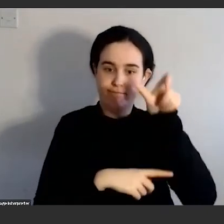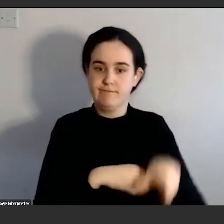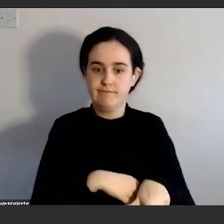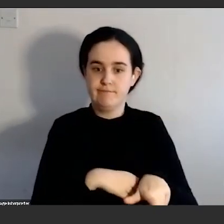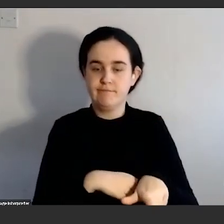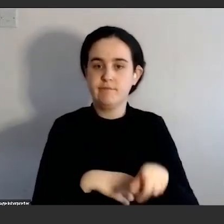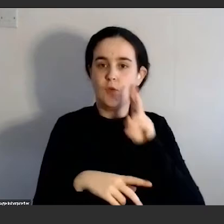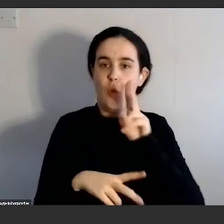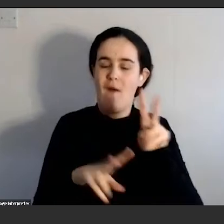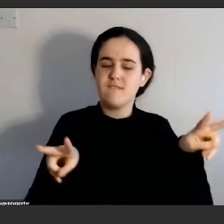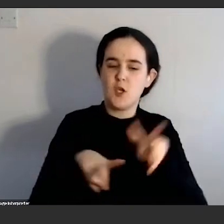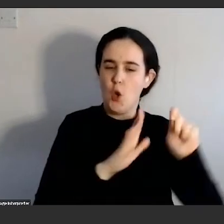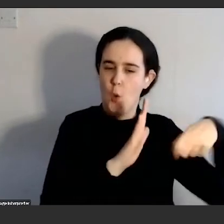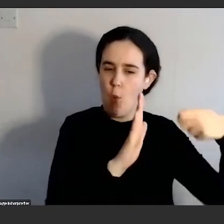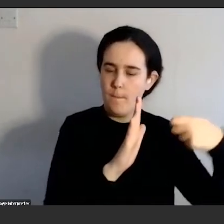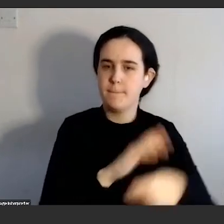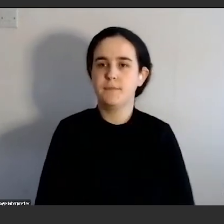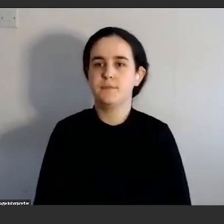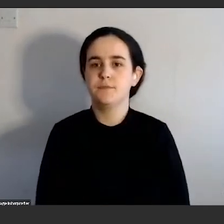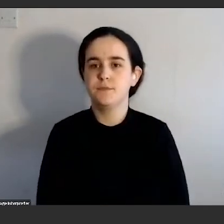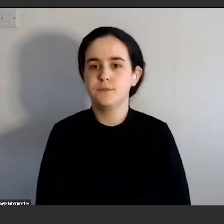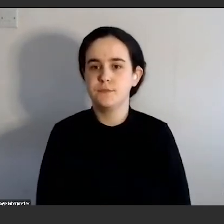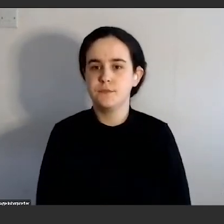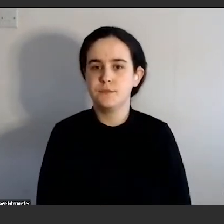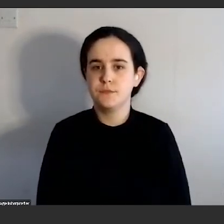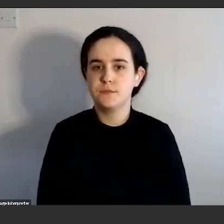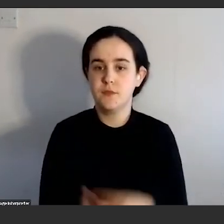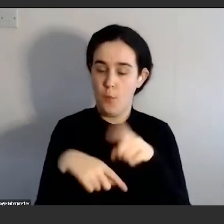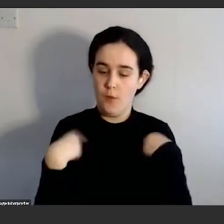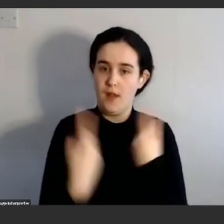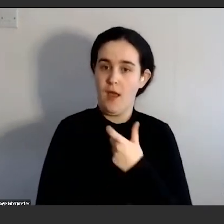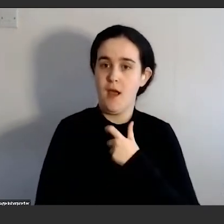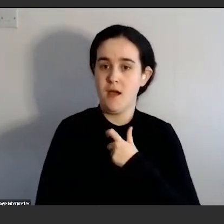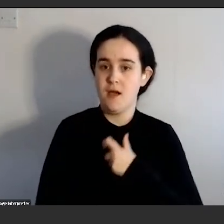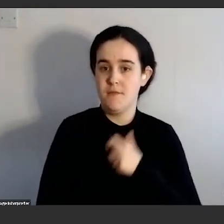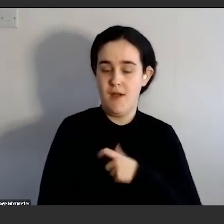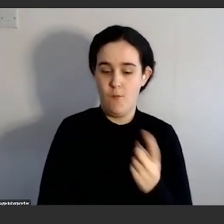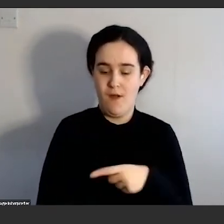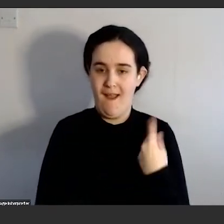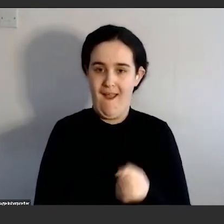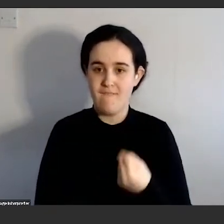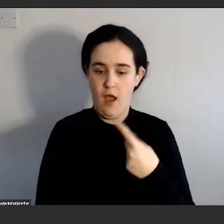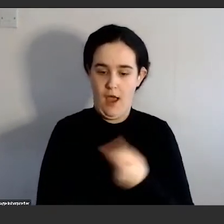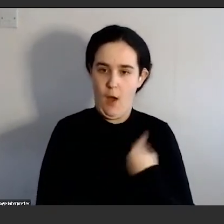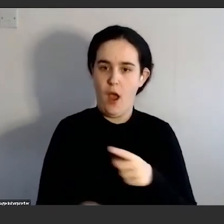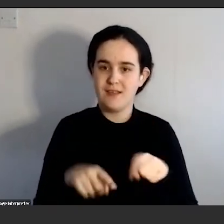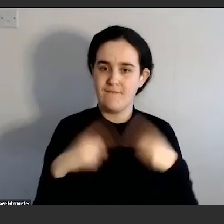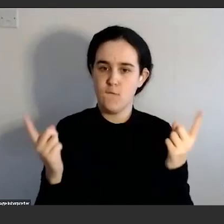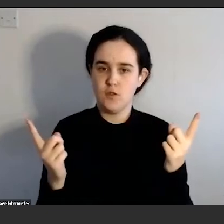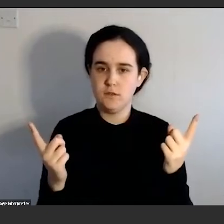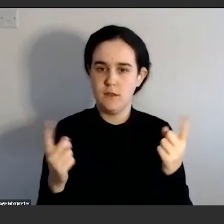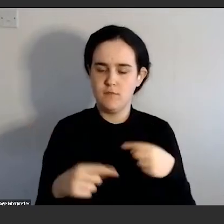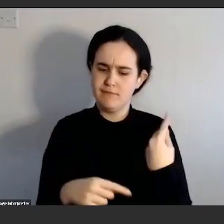We are all humans. We have our differences. And that's what makes our